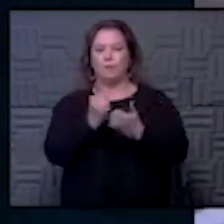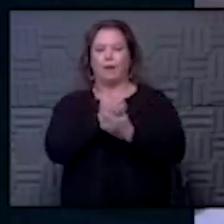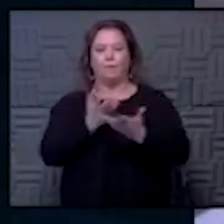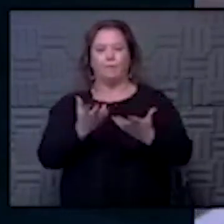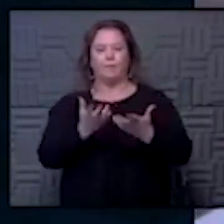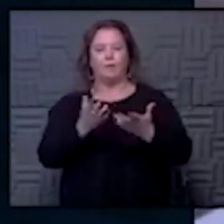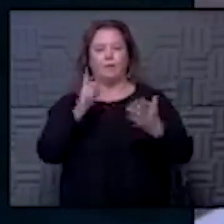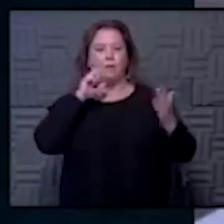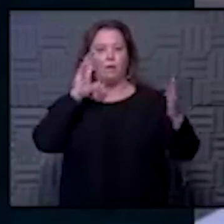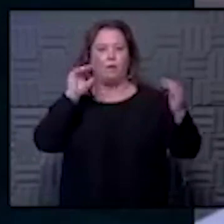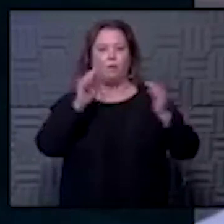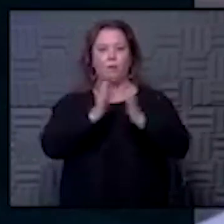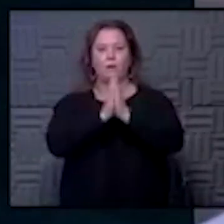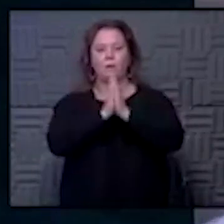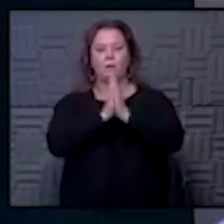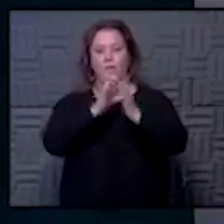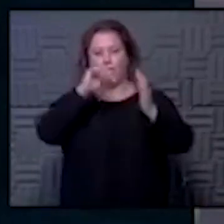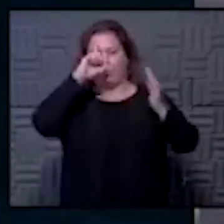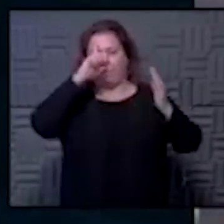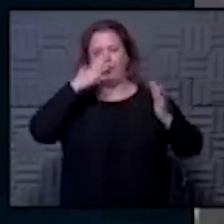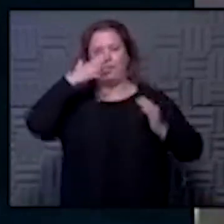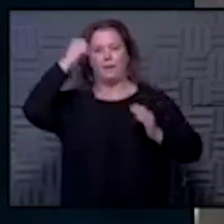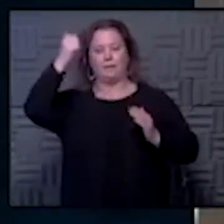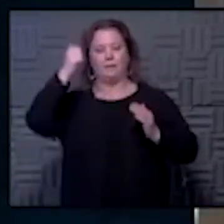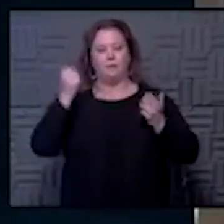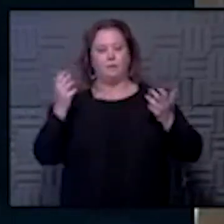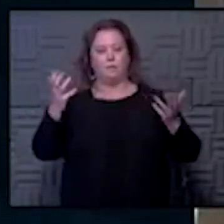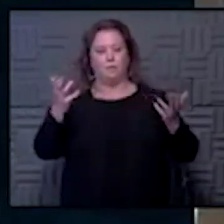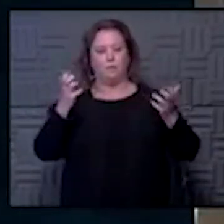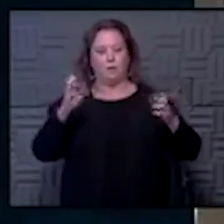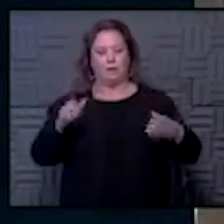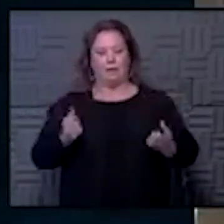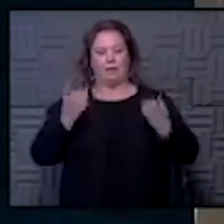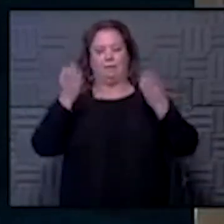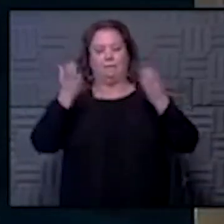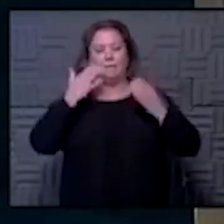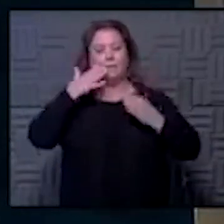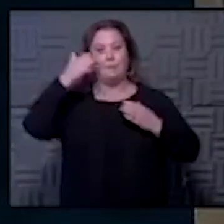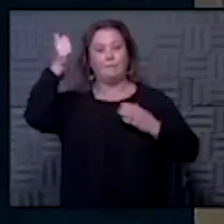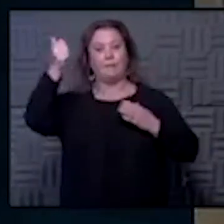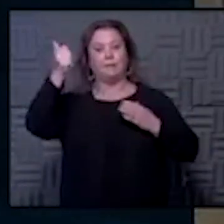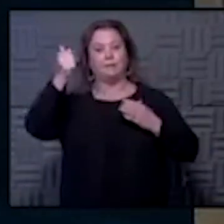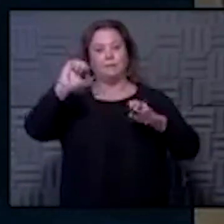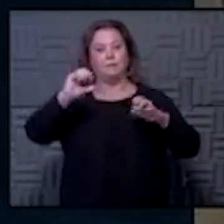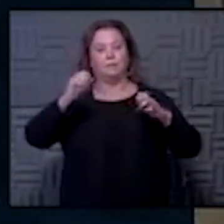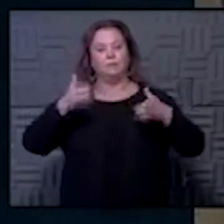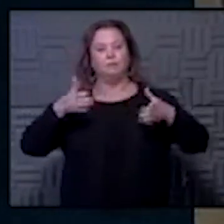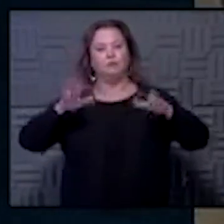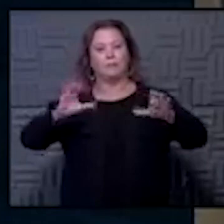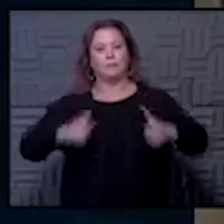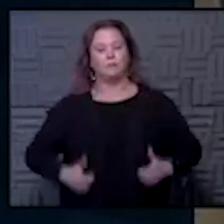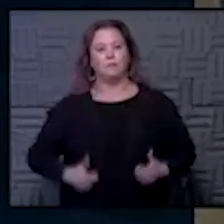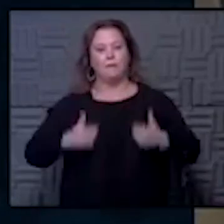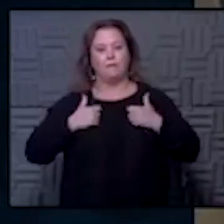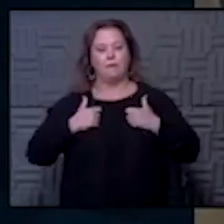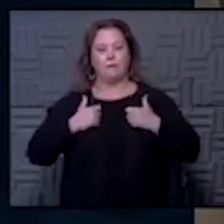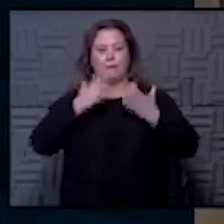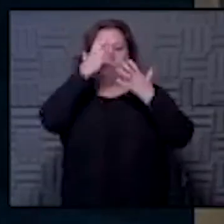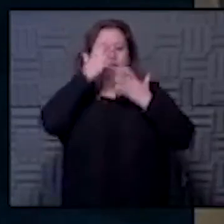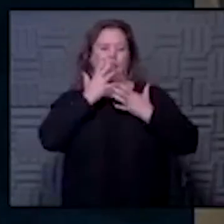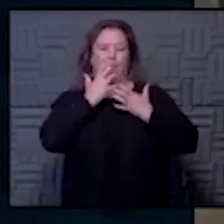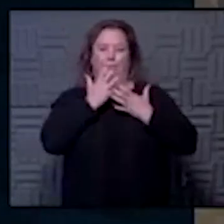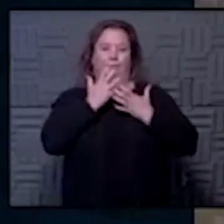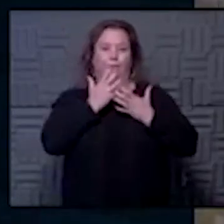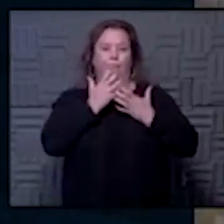and praying for the best. We want to give them the best chances at survival, but unfortunately there's only